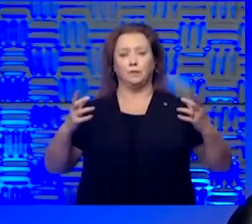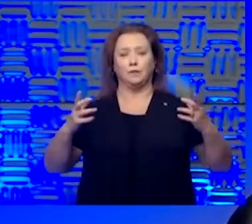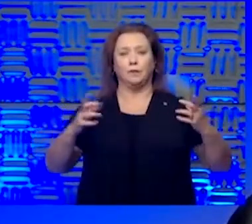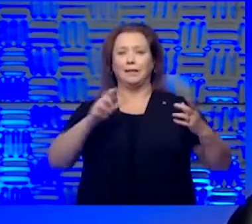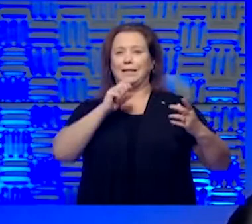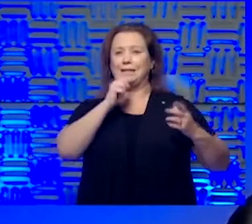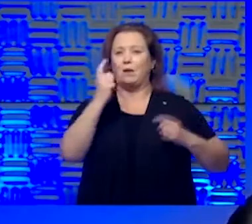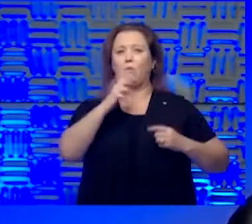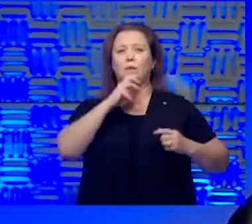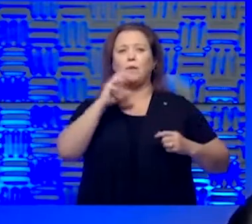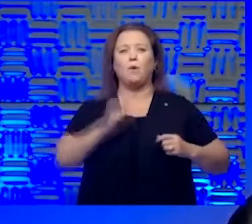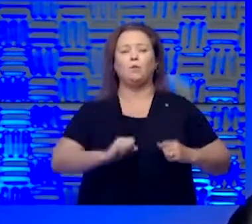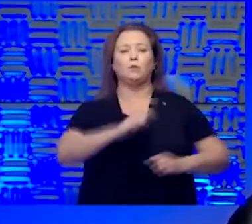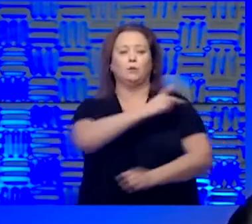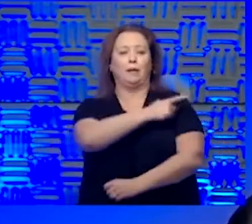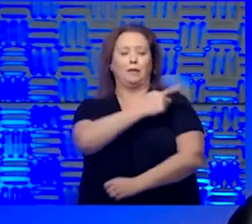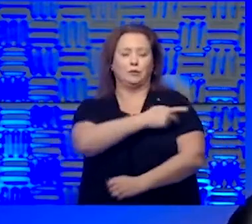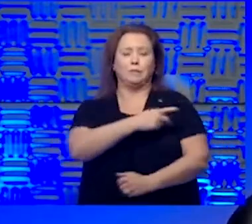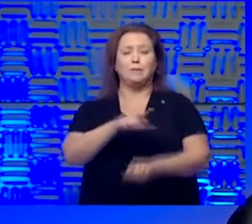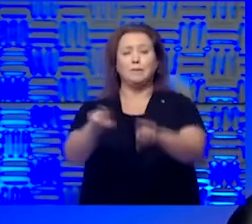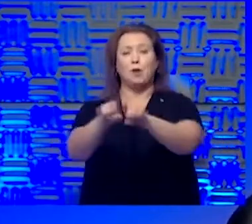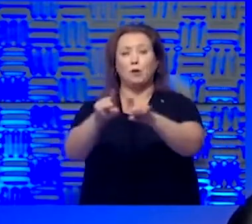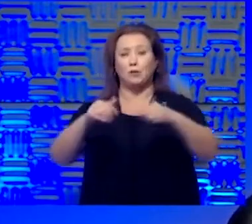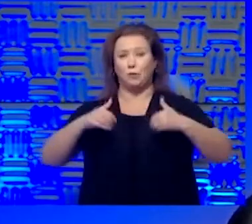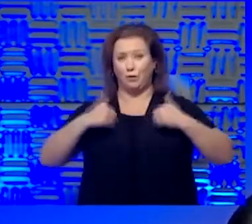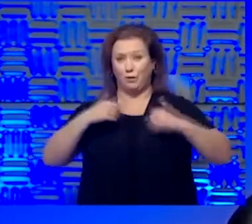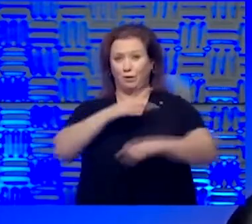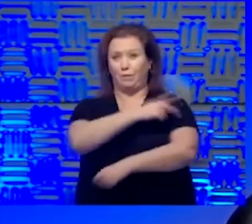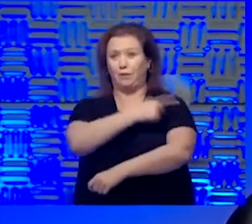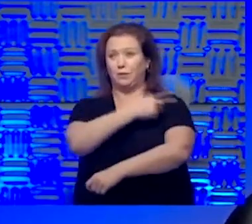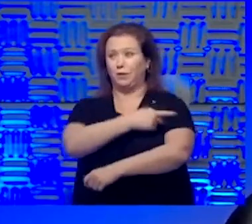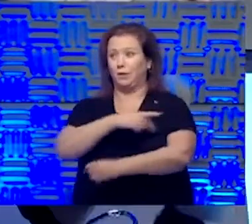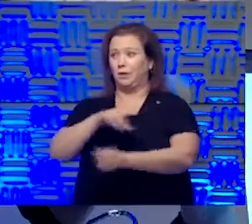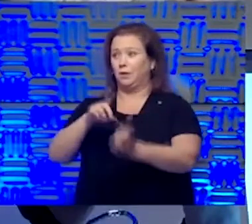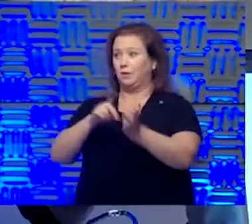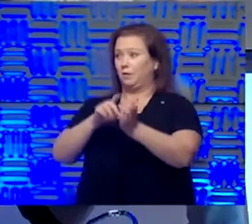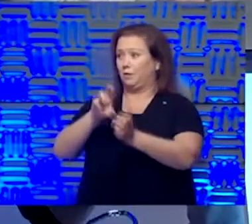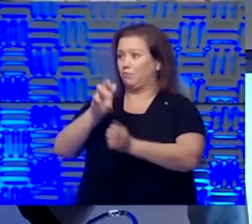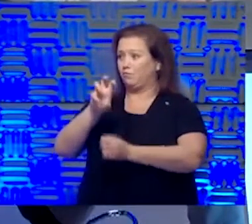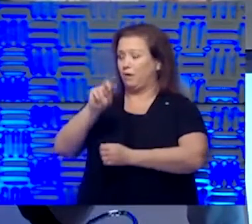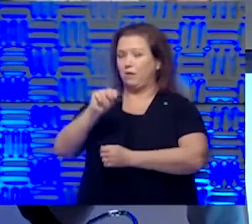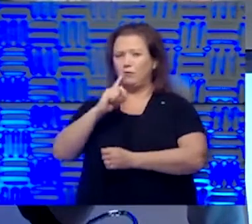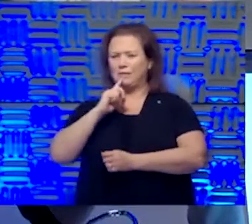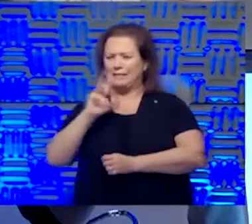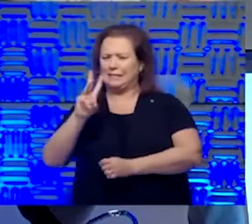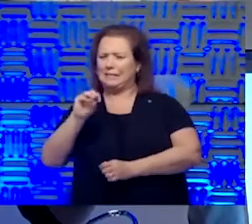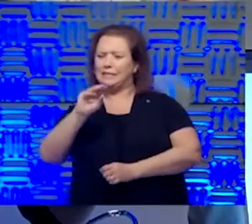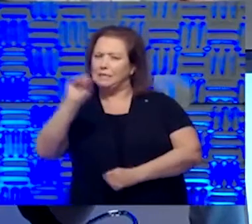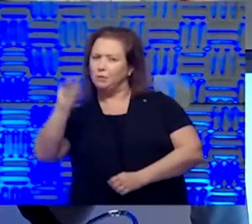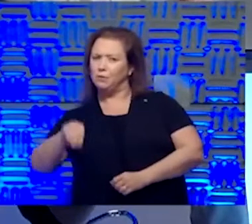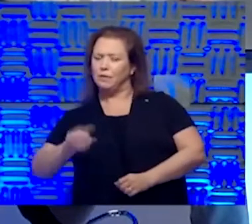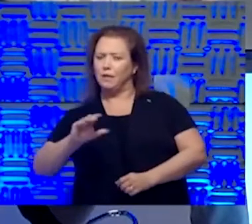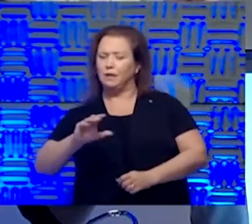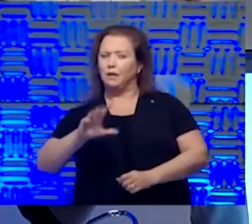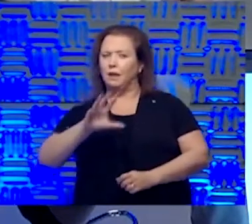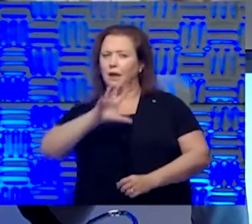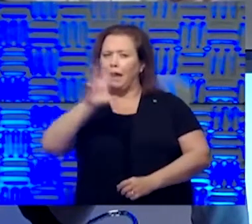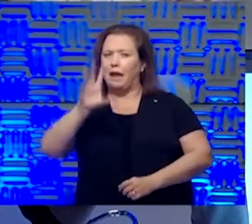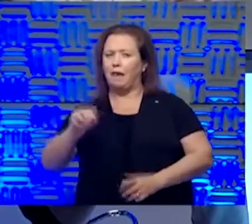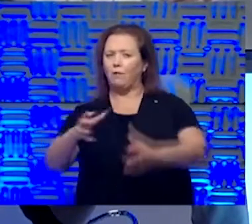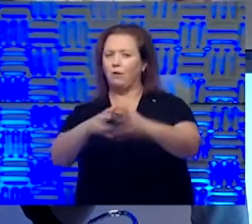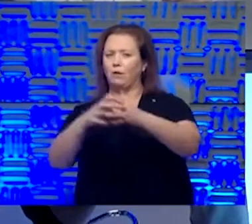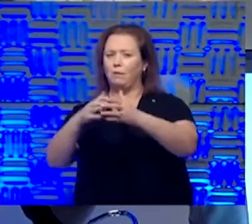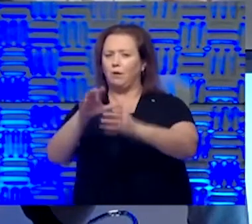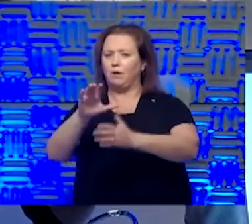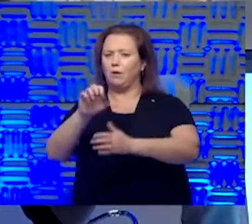older patients, but it's younger patients as well. And Dr. Brown, certainly at taking one care of a point, lot I of them. believe 60% of our patients were African American with COVID. I don't know